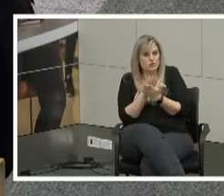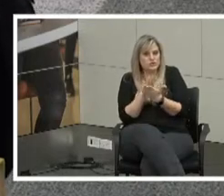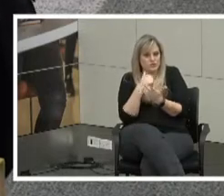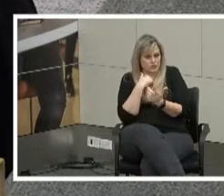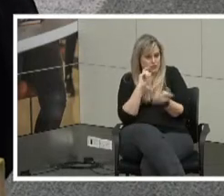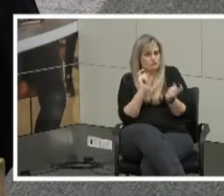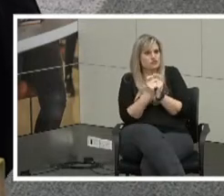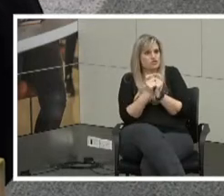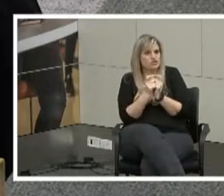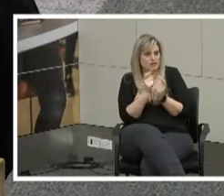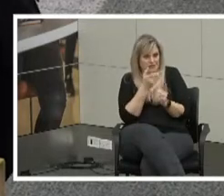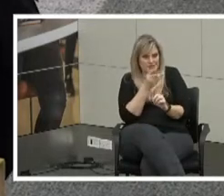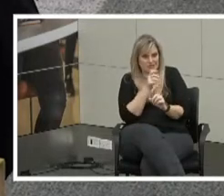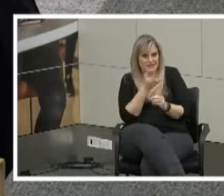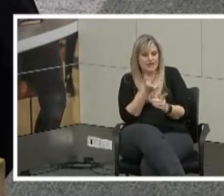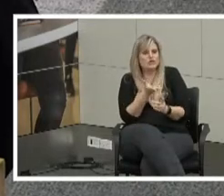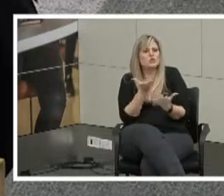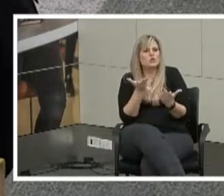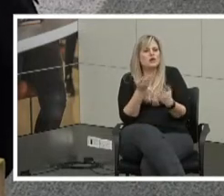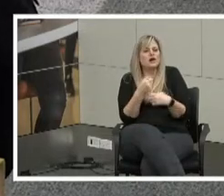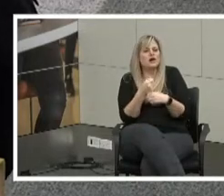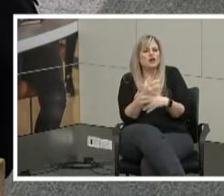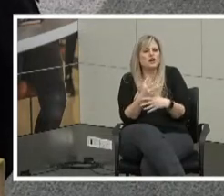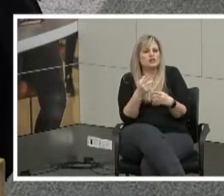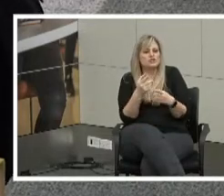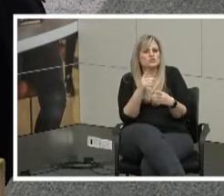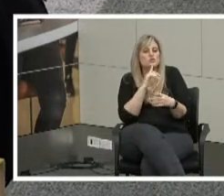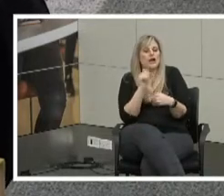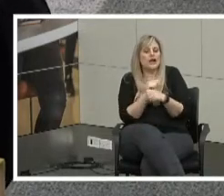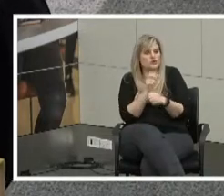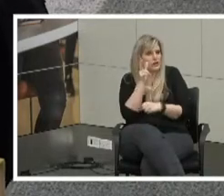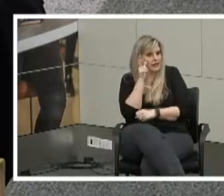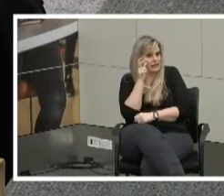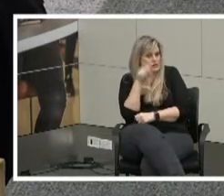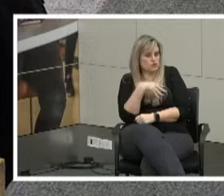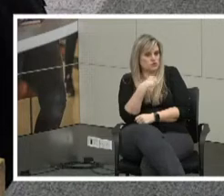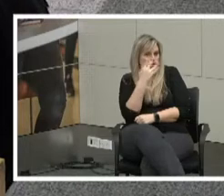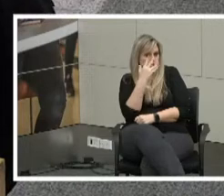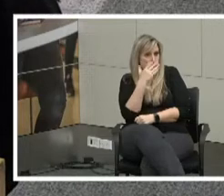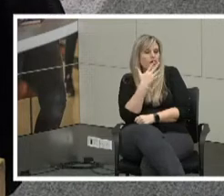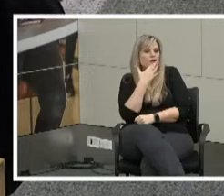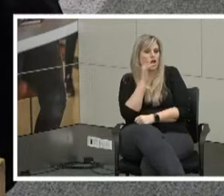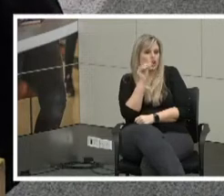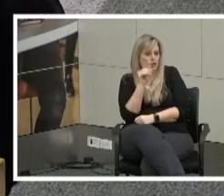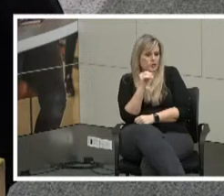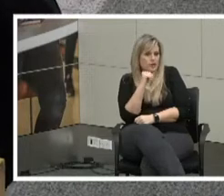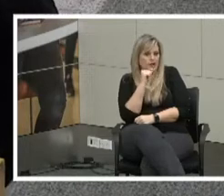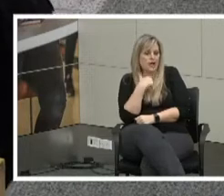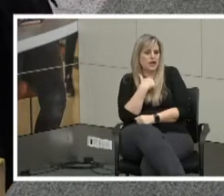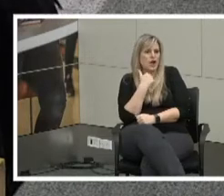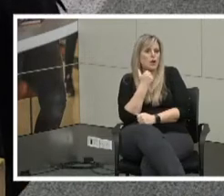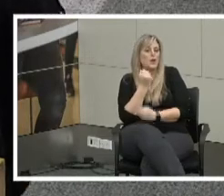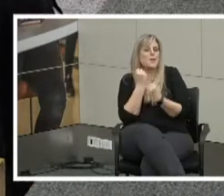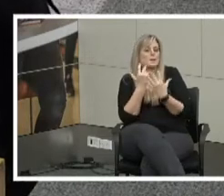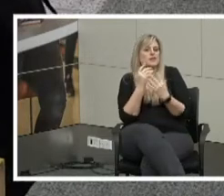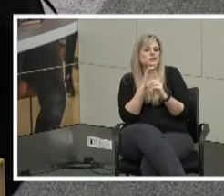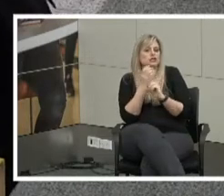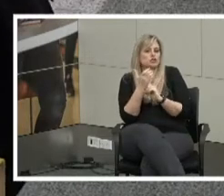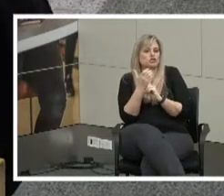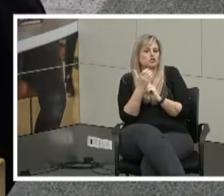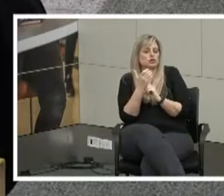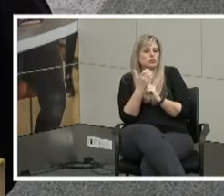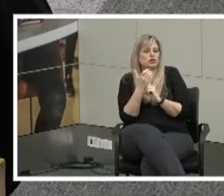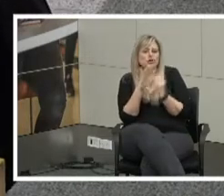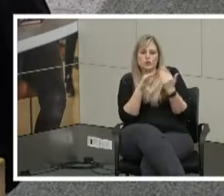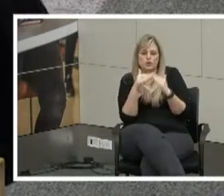course there so I ask you what me you actually listen to those white coloradans and not our Multicultural Community now your